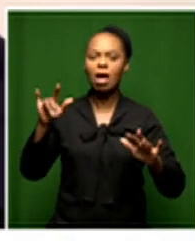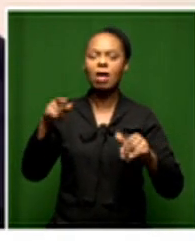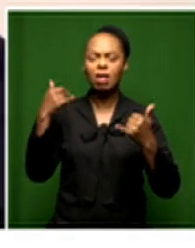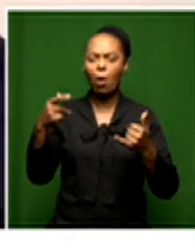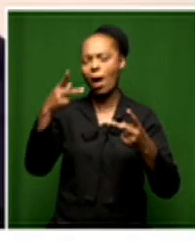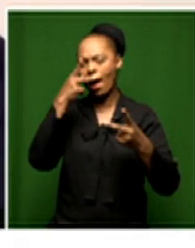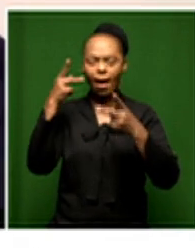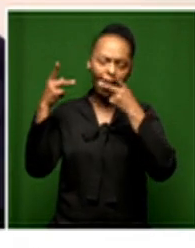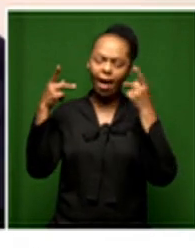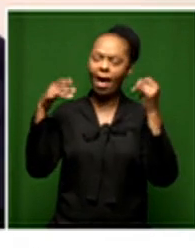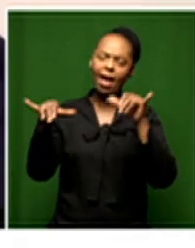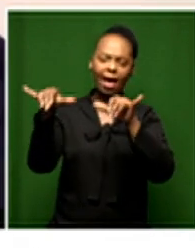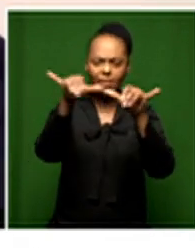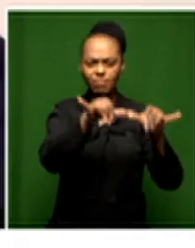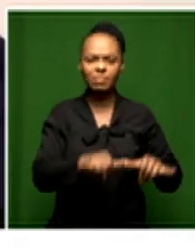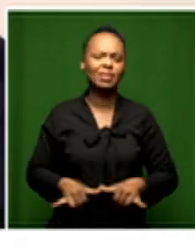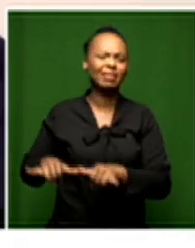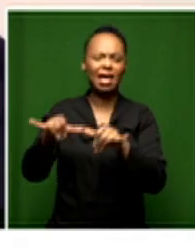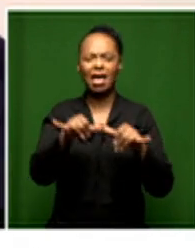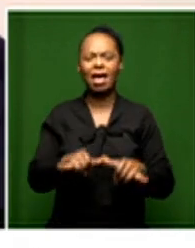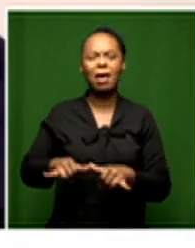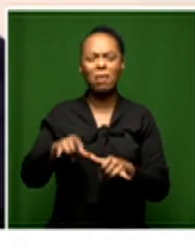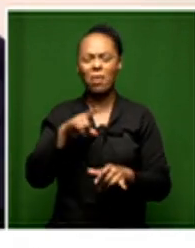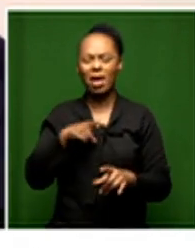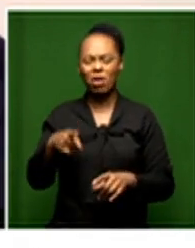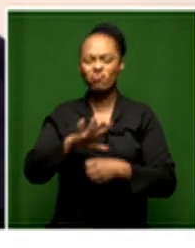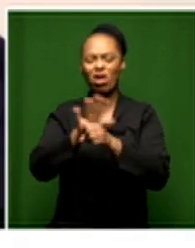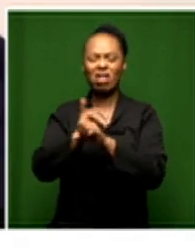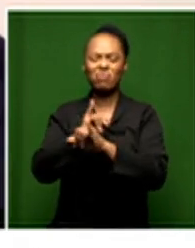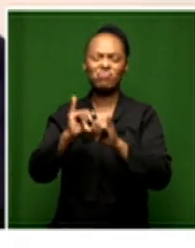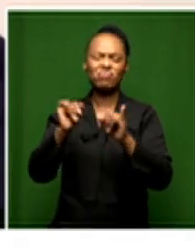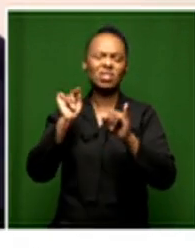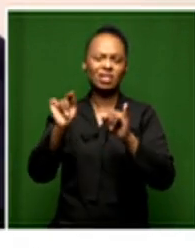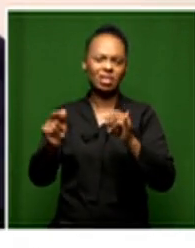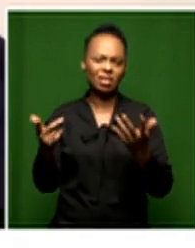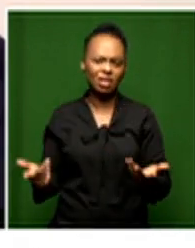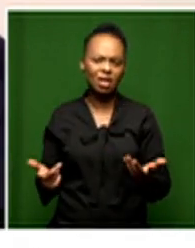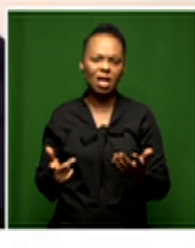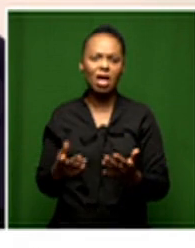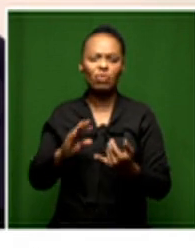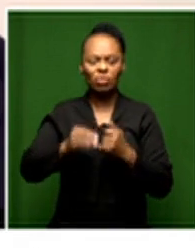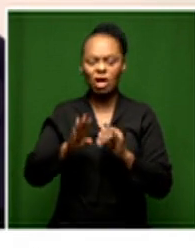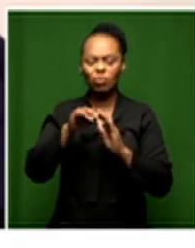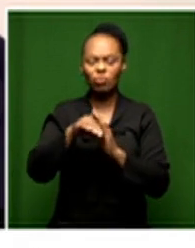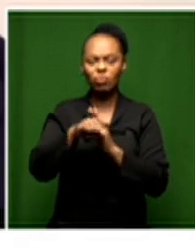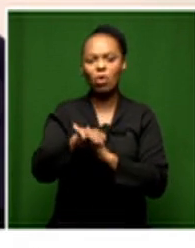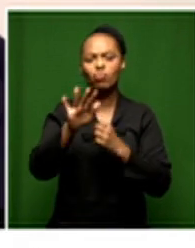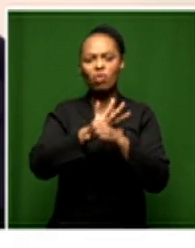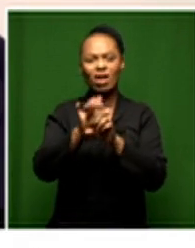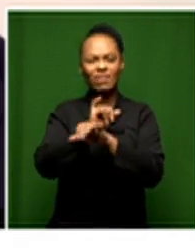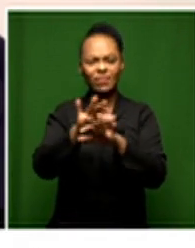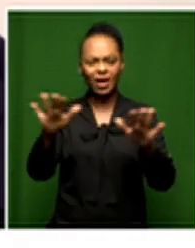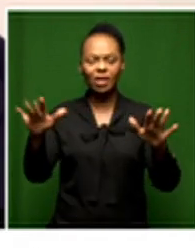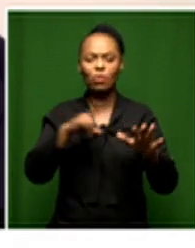enemy would be to slow down the spread of the pandemic and thereby making sure that,